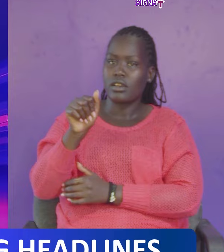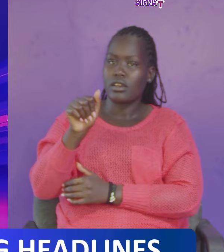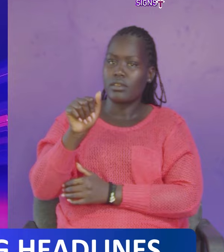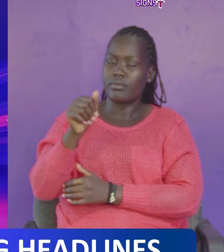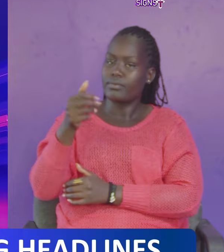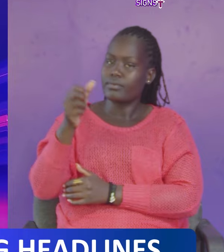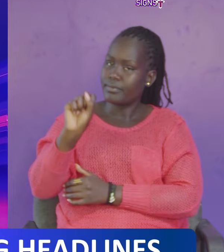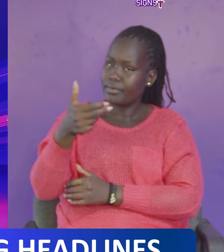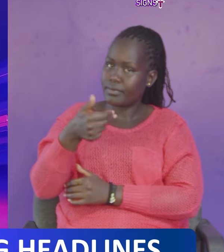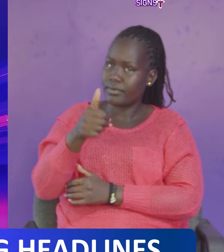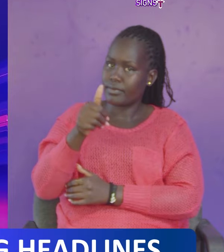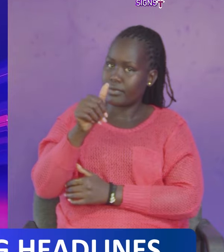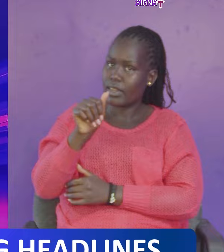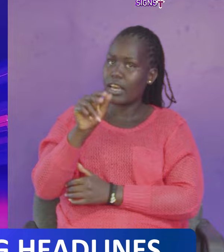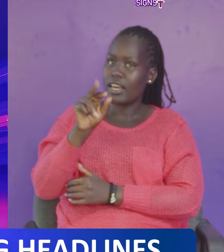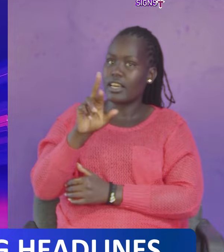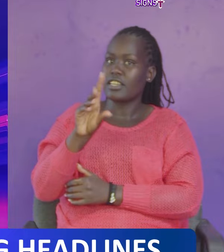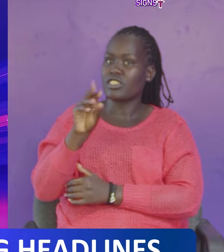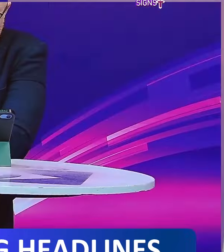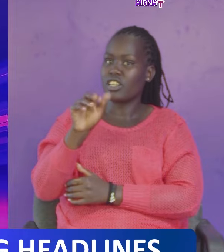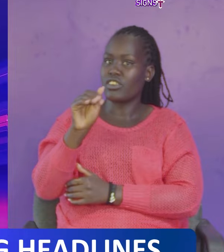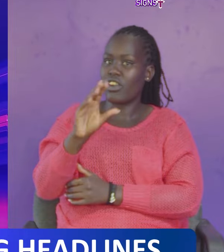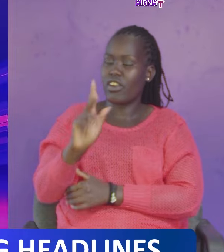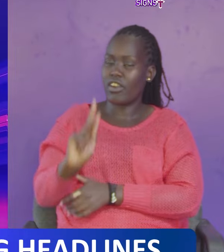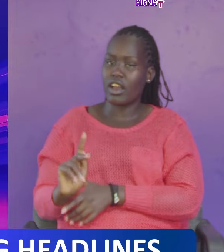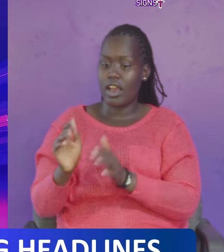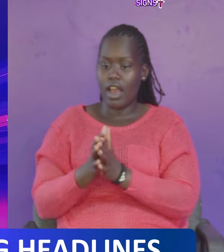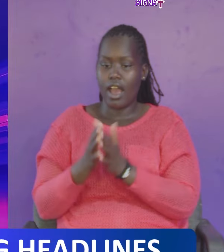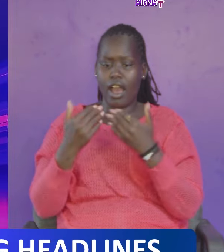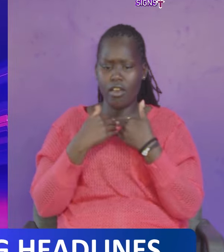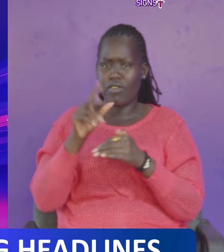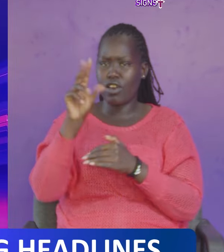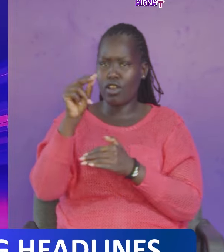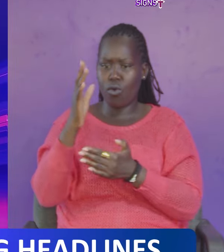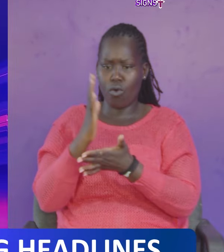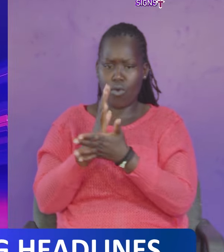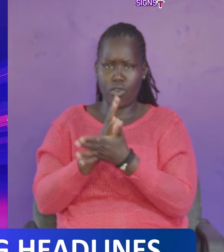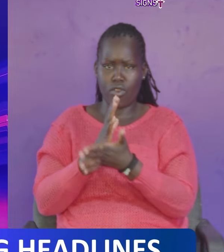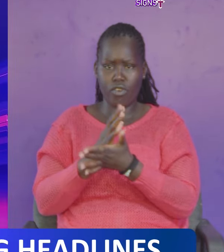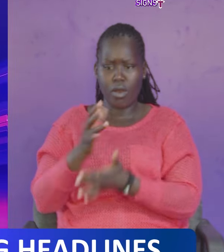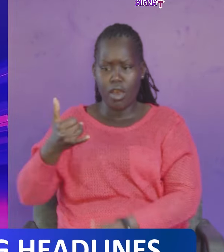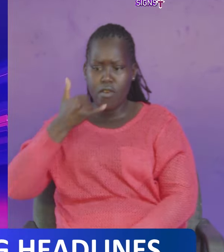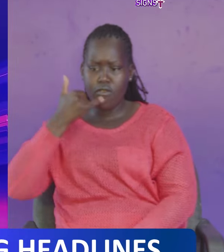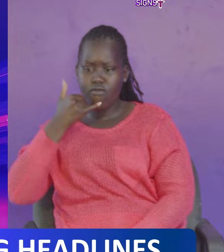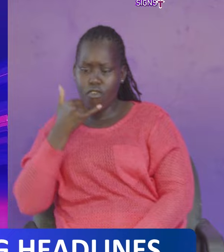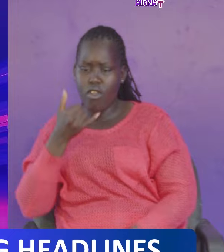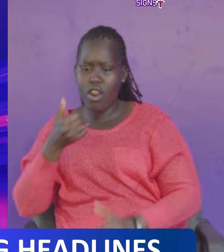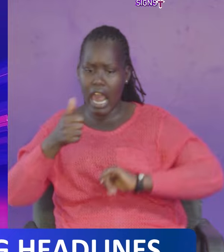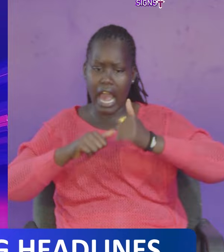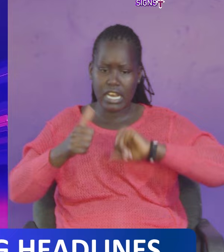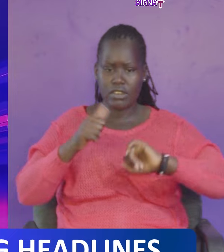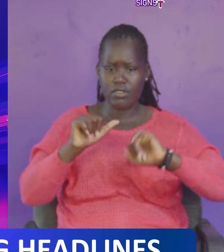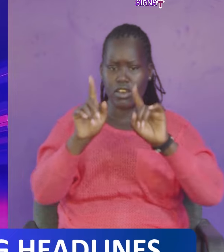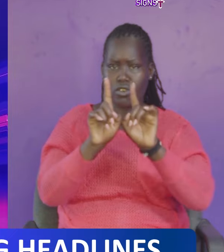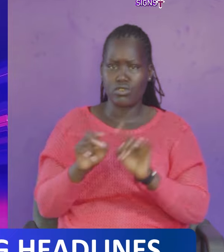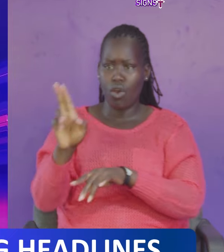troubling inconsistencies have emerged. Despite no confirmed sightings, his mobile phone remains active and has been used